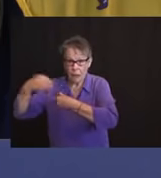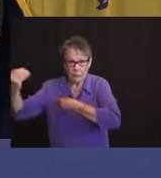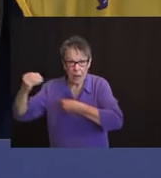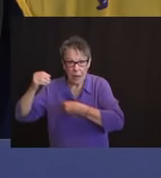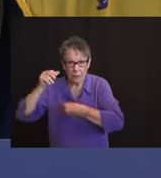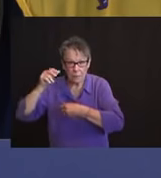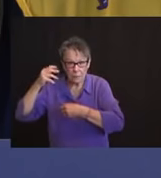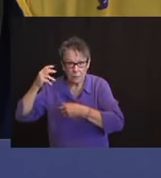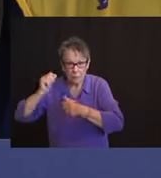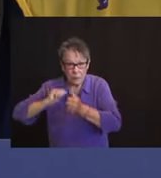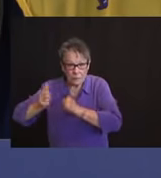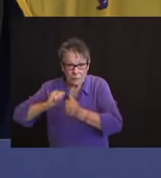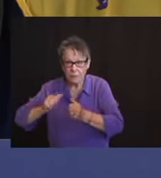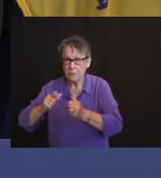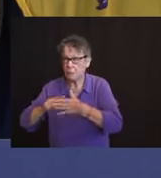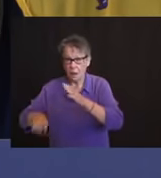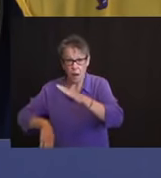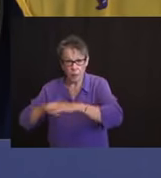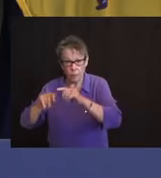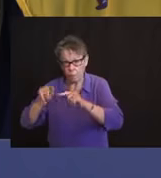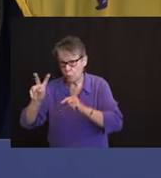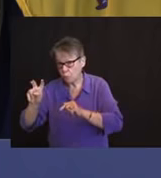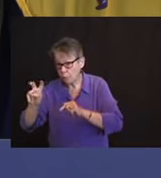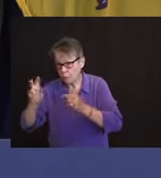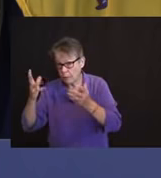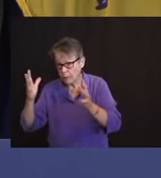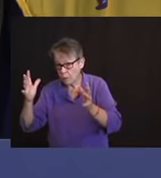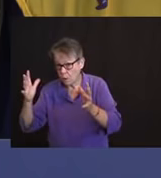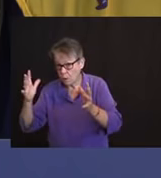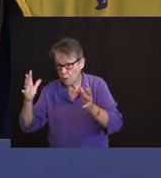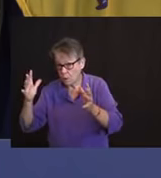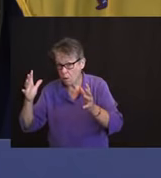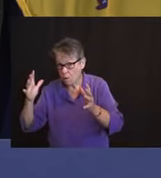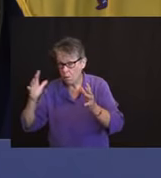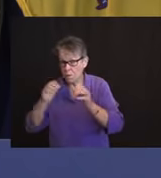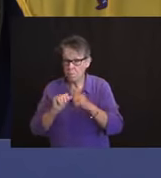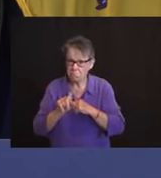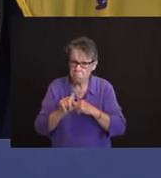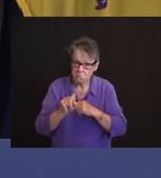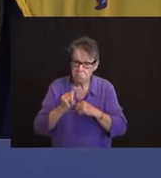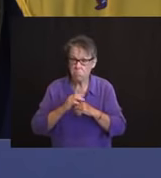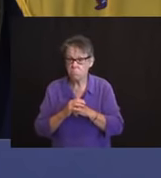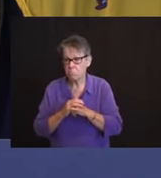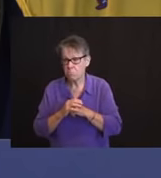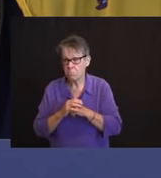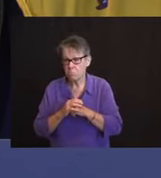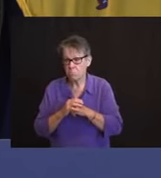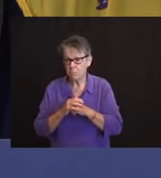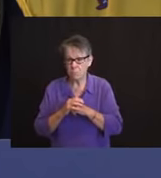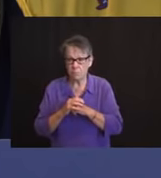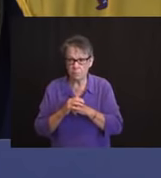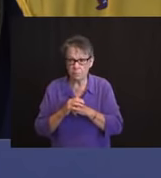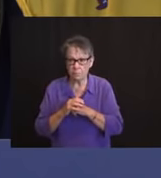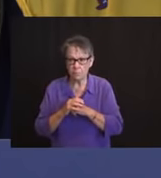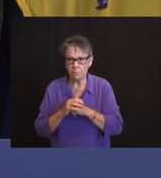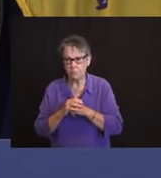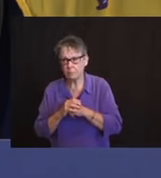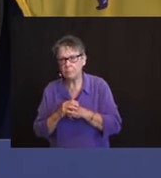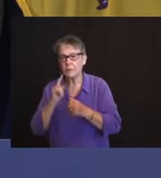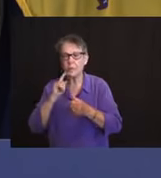wild down the shore and no social distancing and partying and so forth. Is this concern, because there's